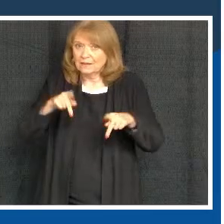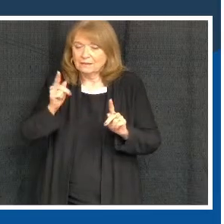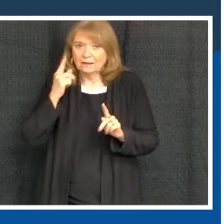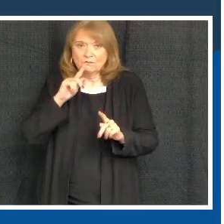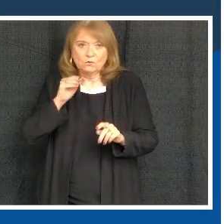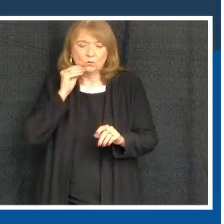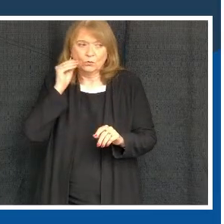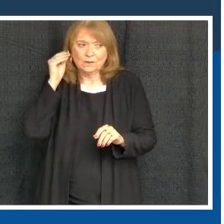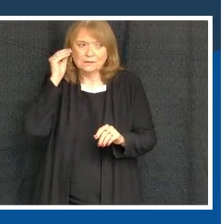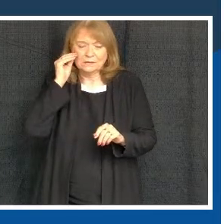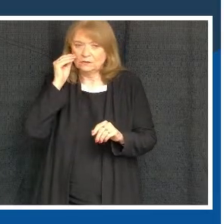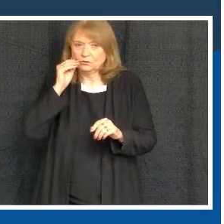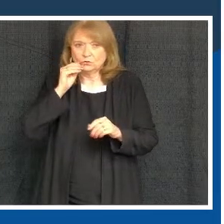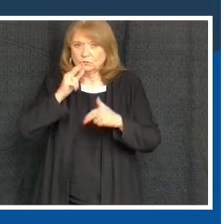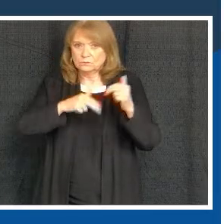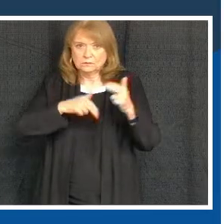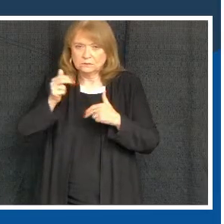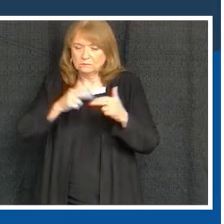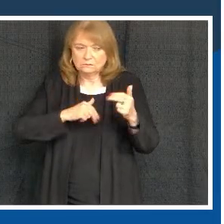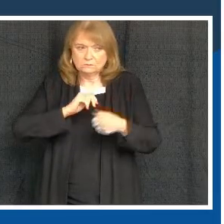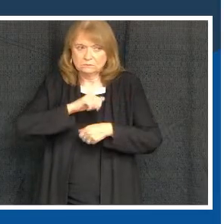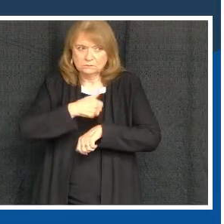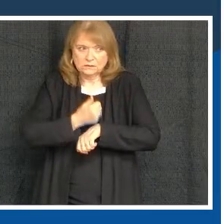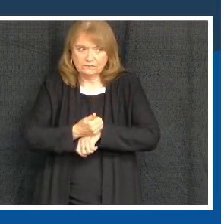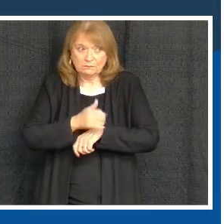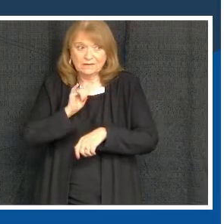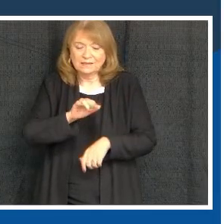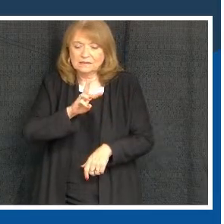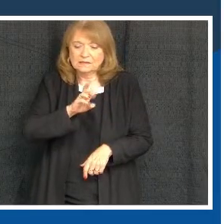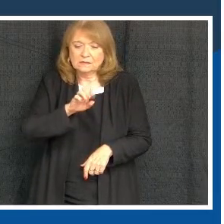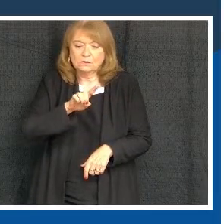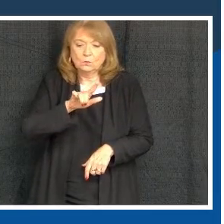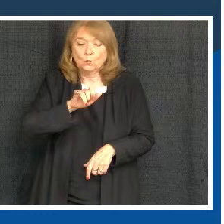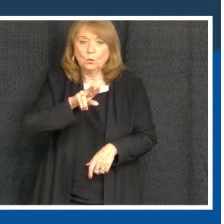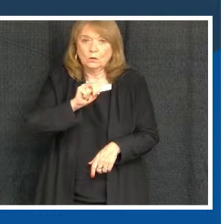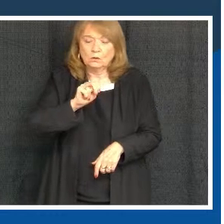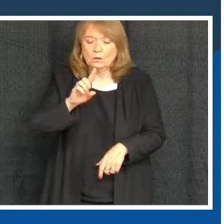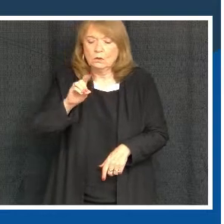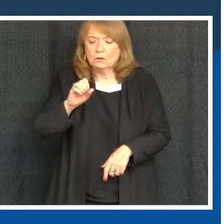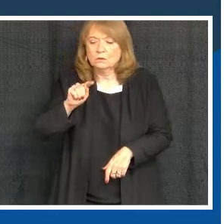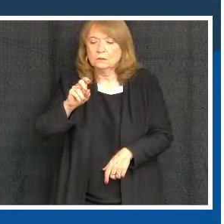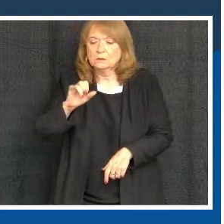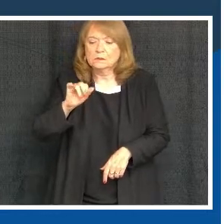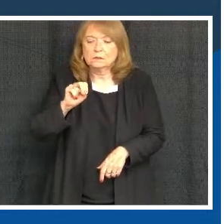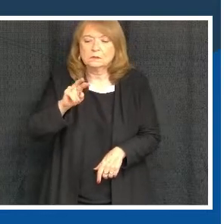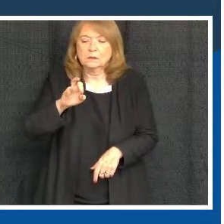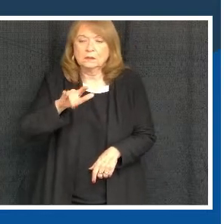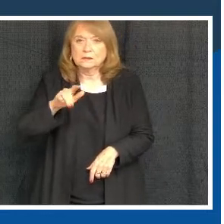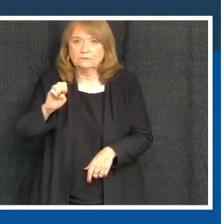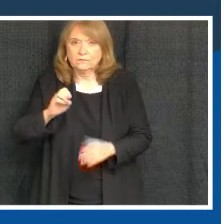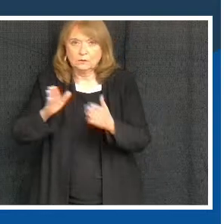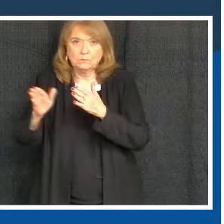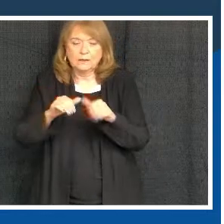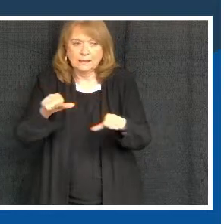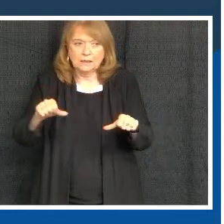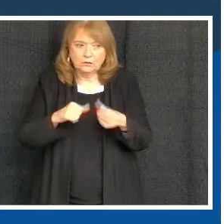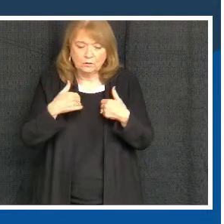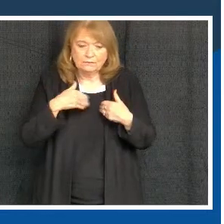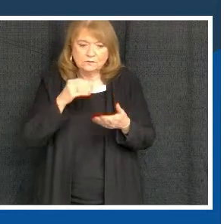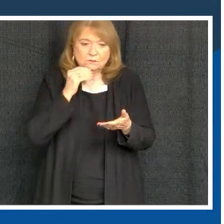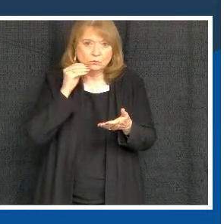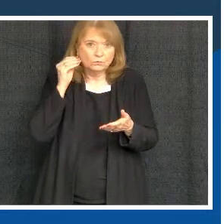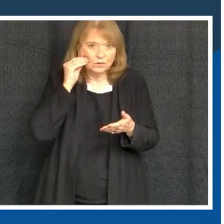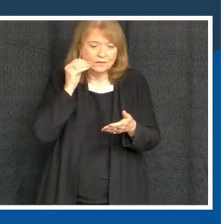residential development. This is in the Woodlawn Dotsonville planning area. Again, it's a mixed residential neighborhood. Staff does